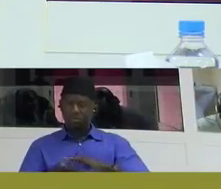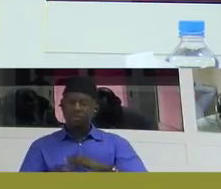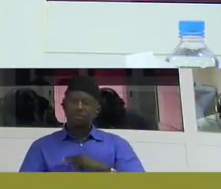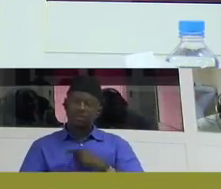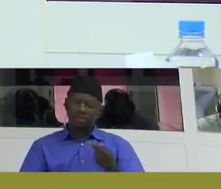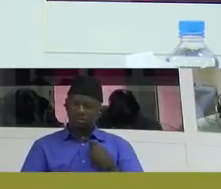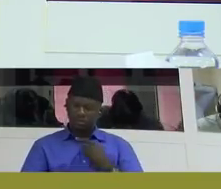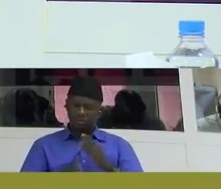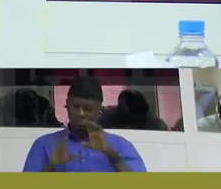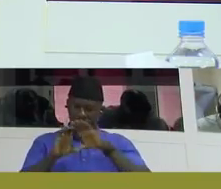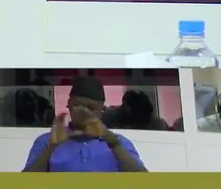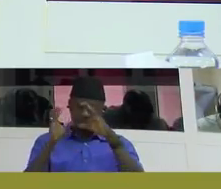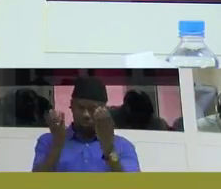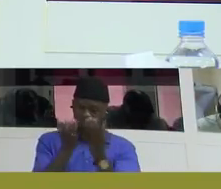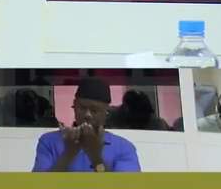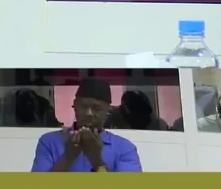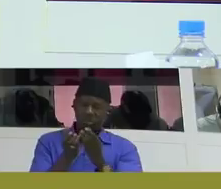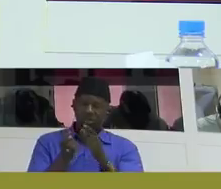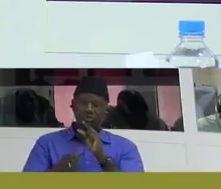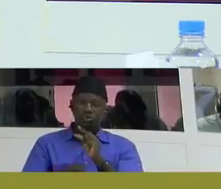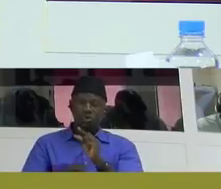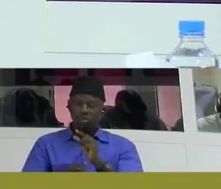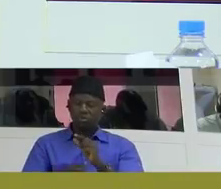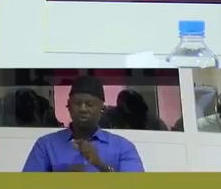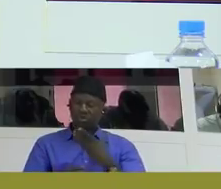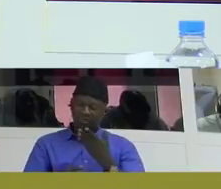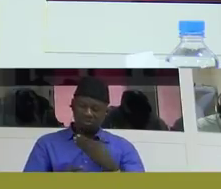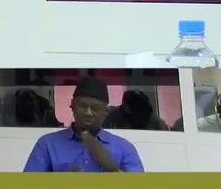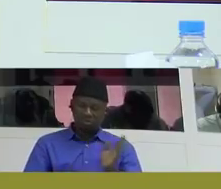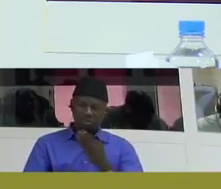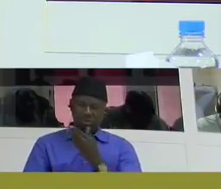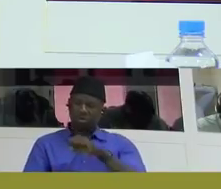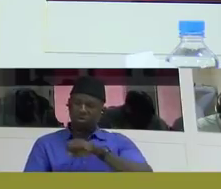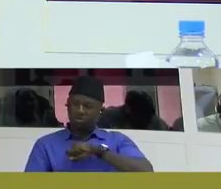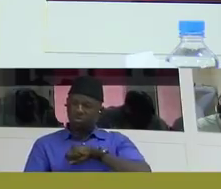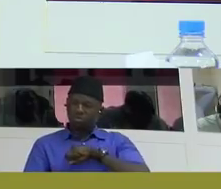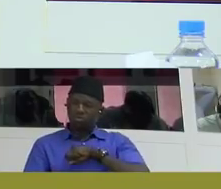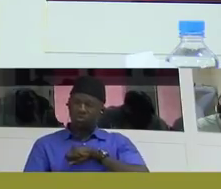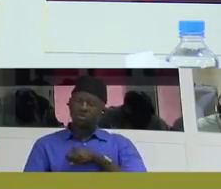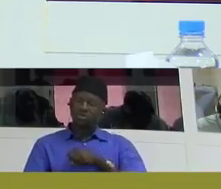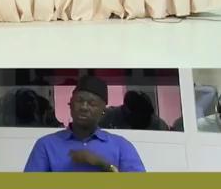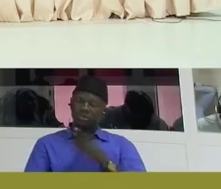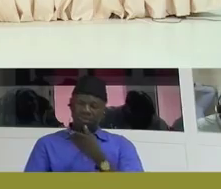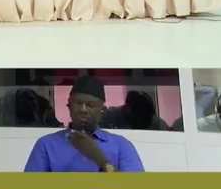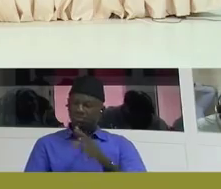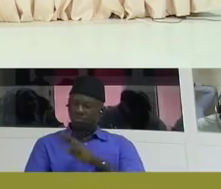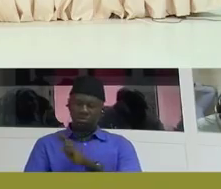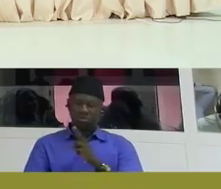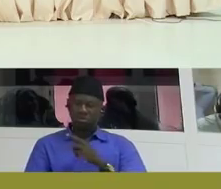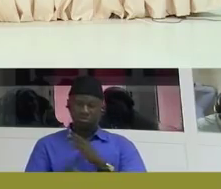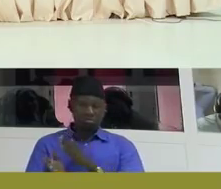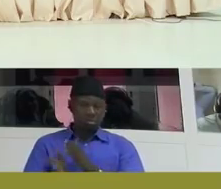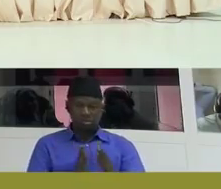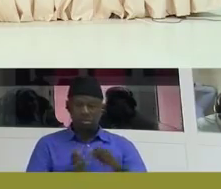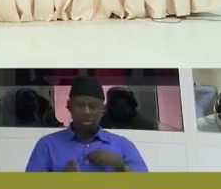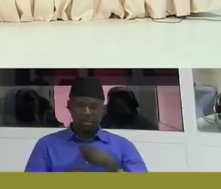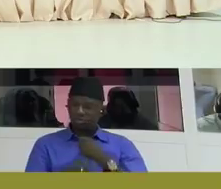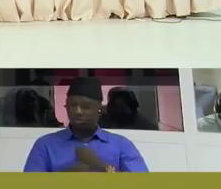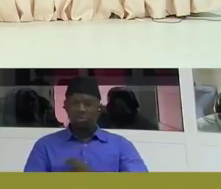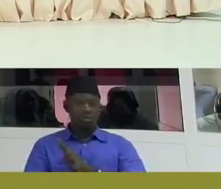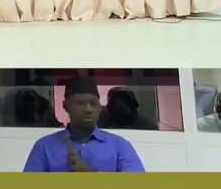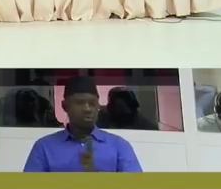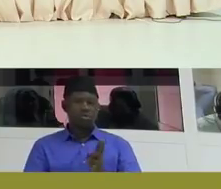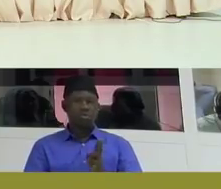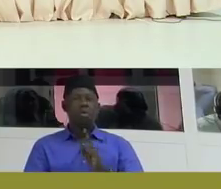some communities even went on their own to this was not organized by the church,